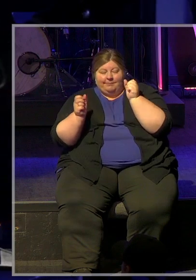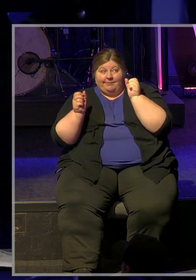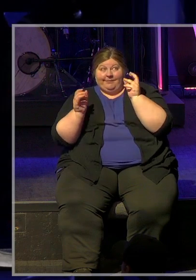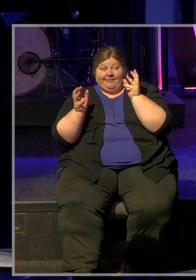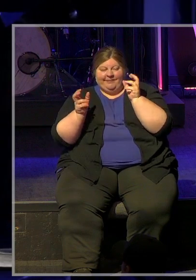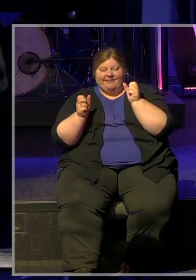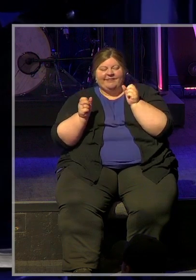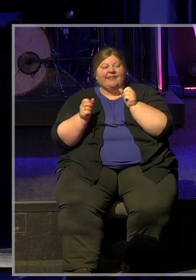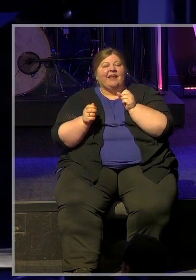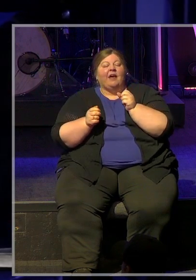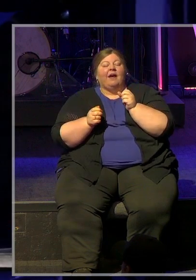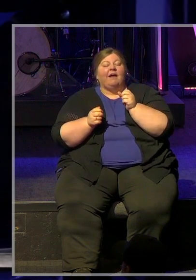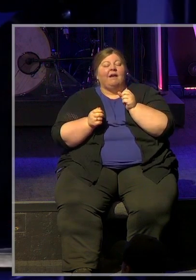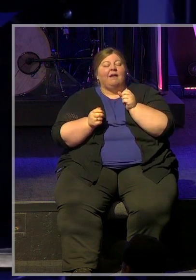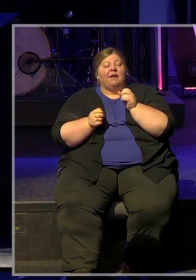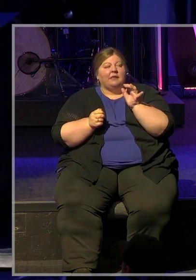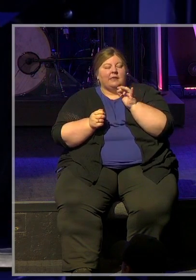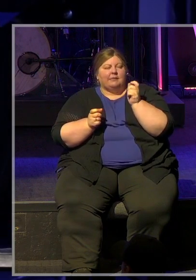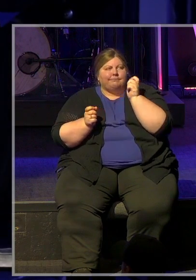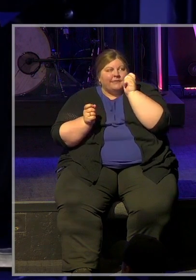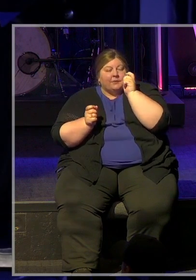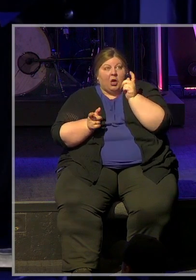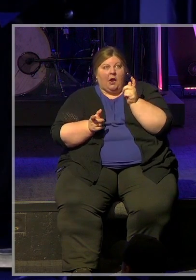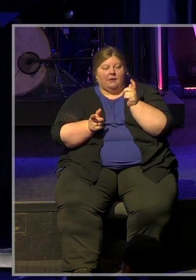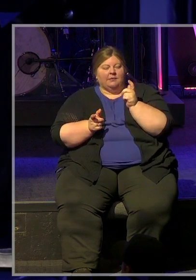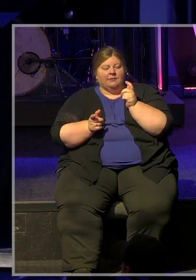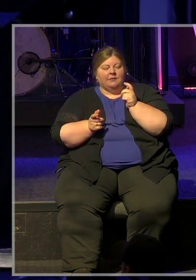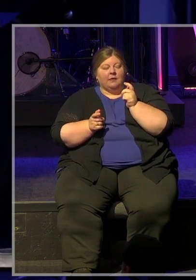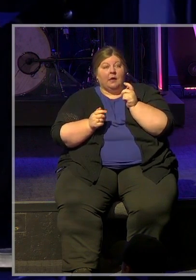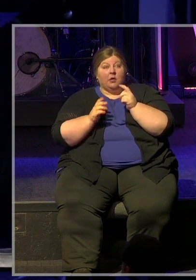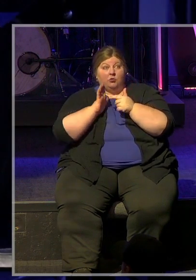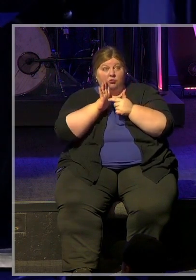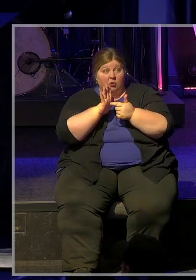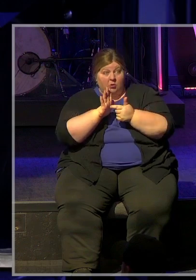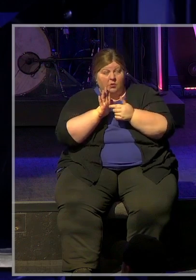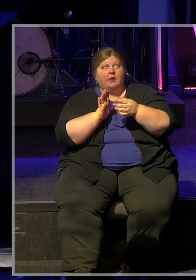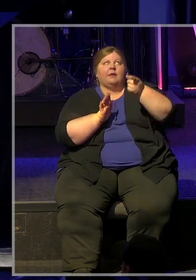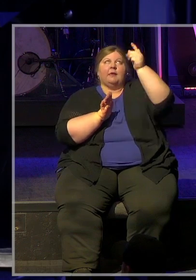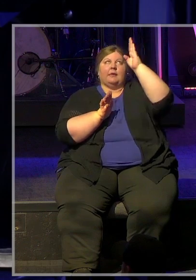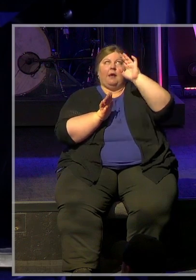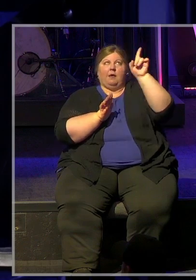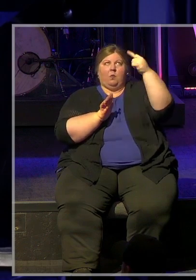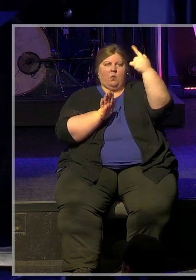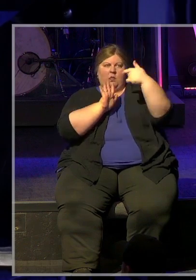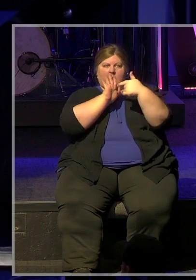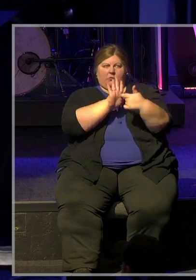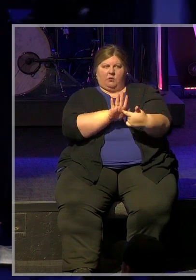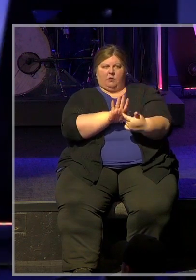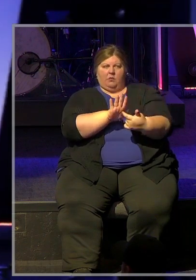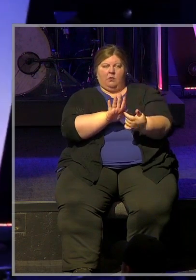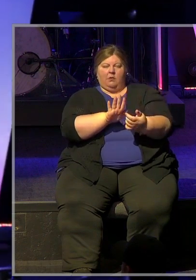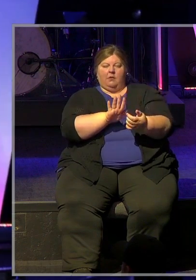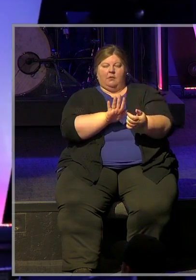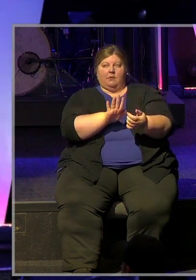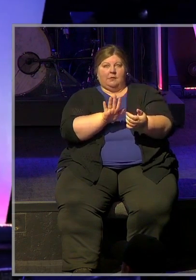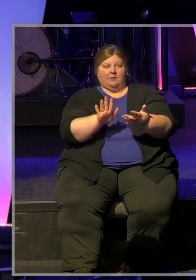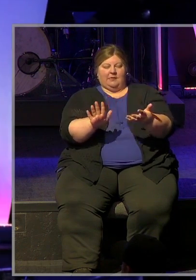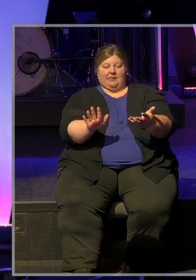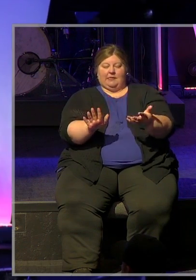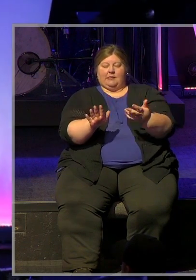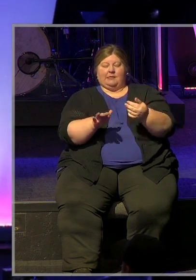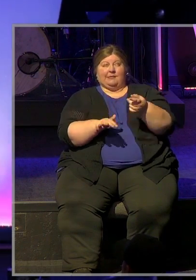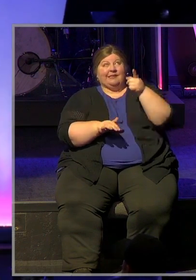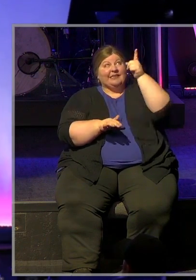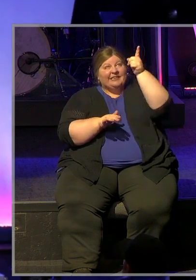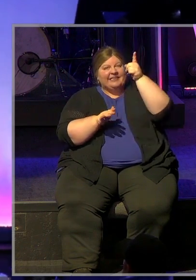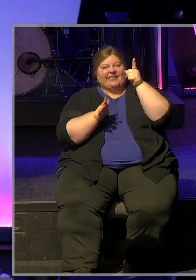our word mystery. He says it's a surprise, but it can only be revealed by God. So it's this revelation, something that God